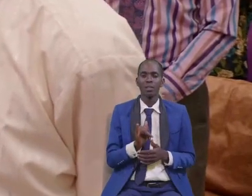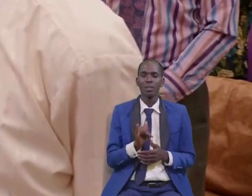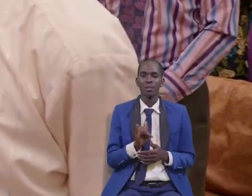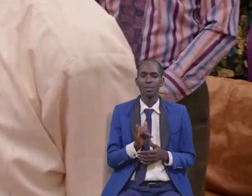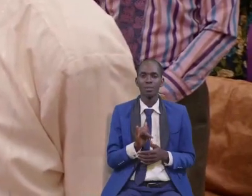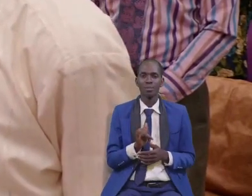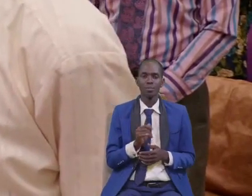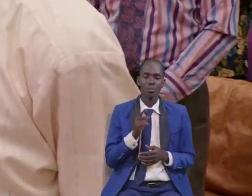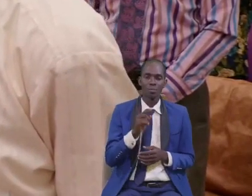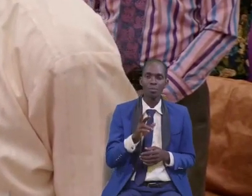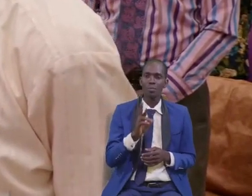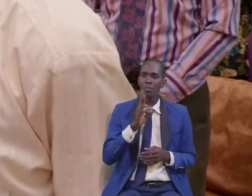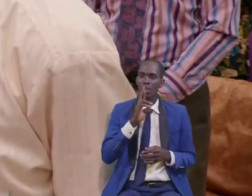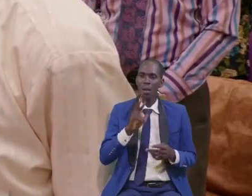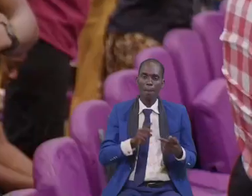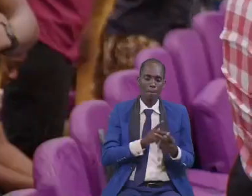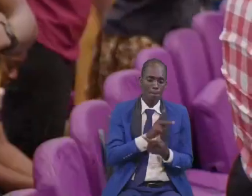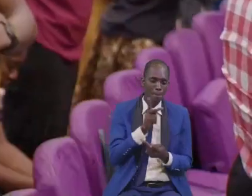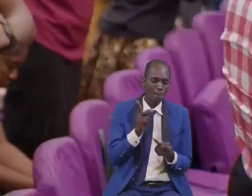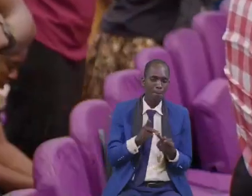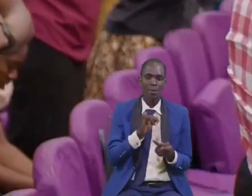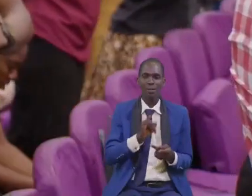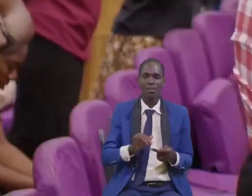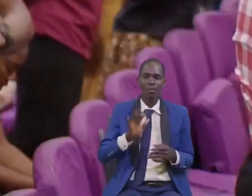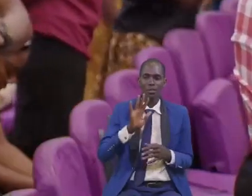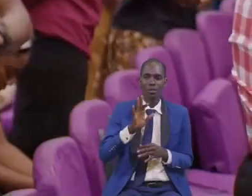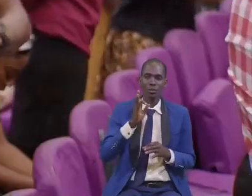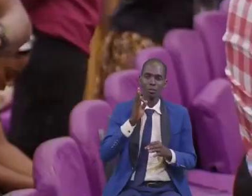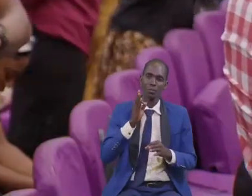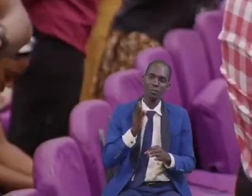You're perfecting your faith.